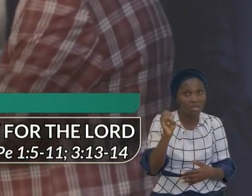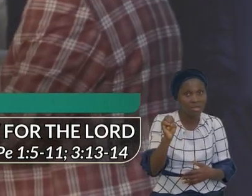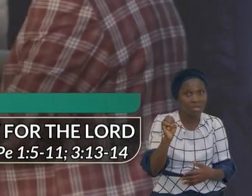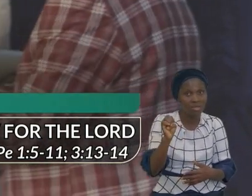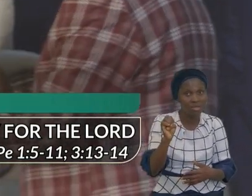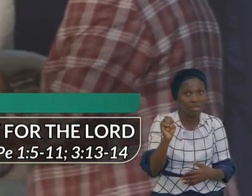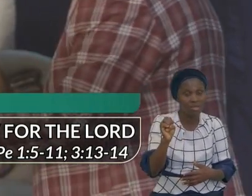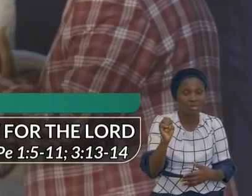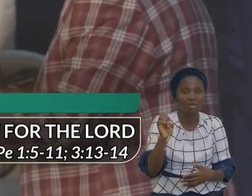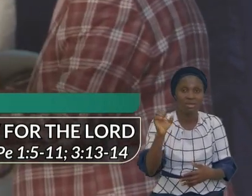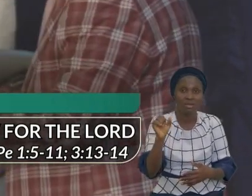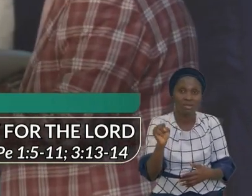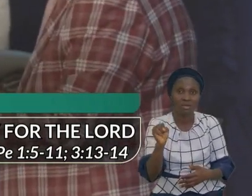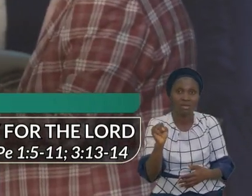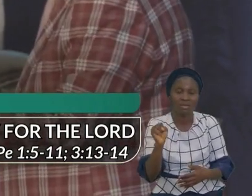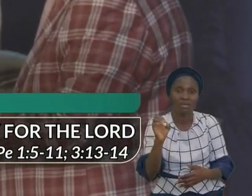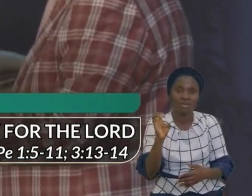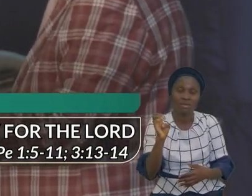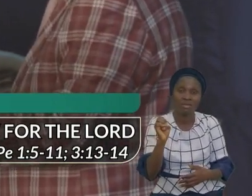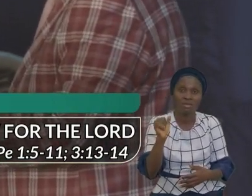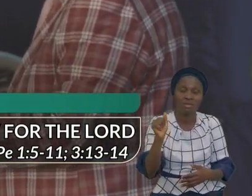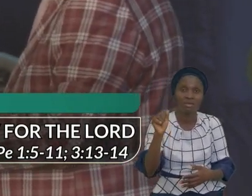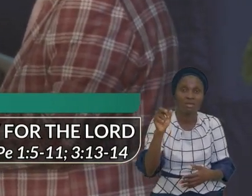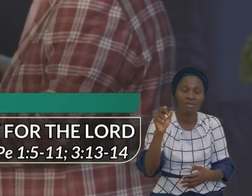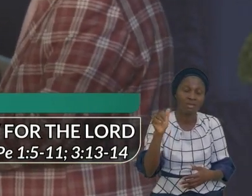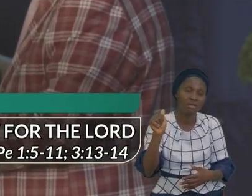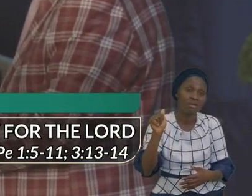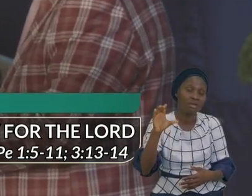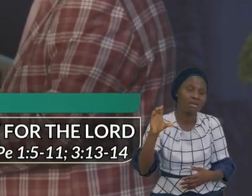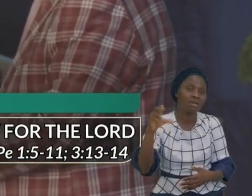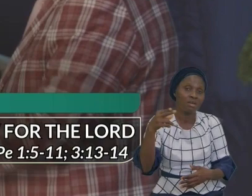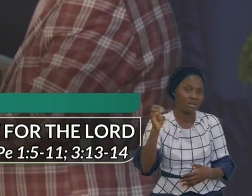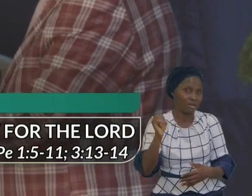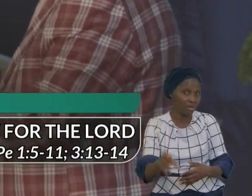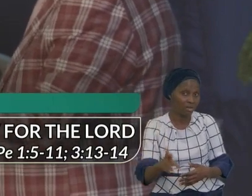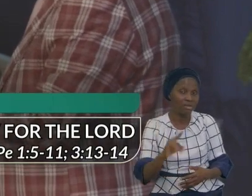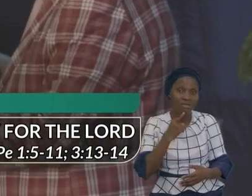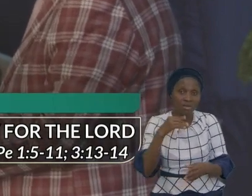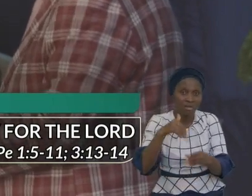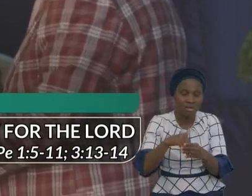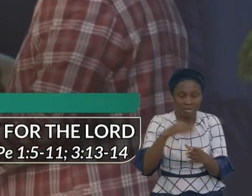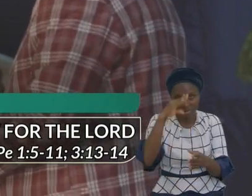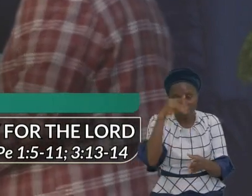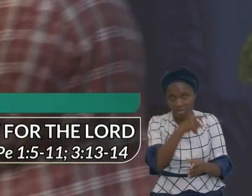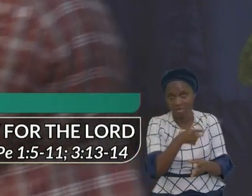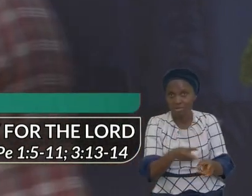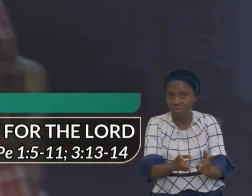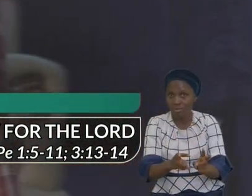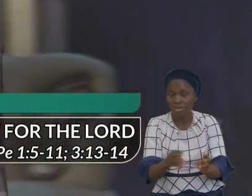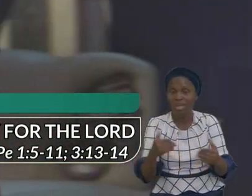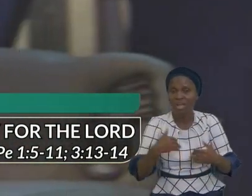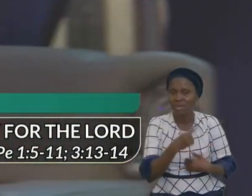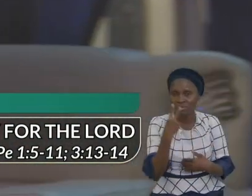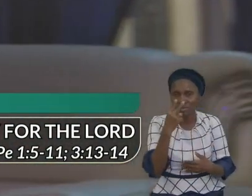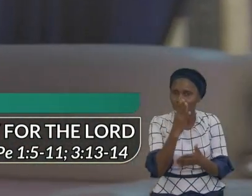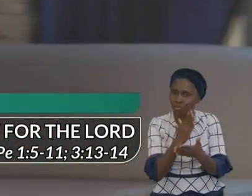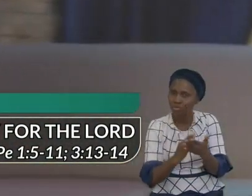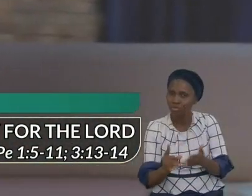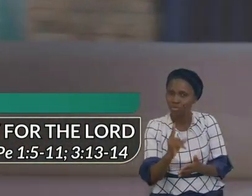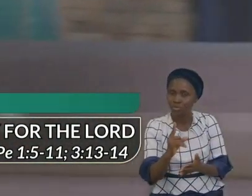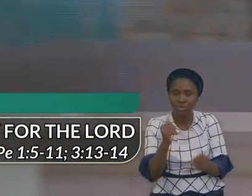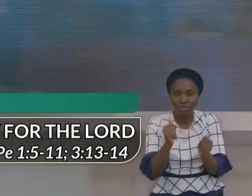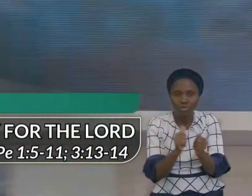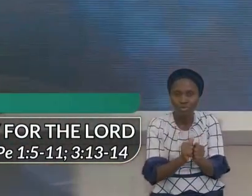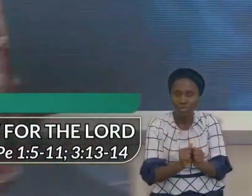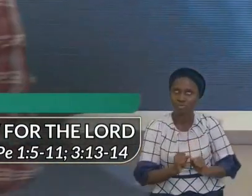Have you seen somebody with consecration and with concentration, and his mind will